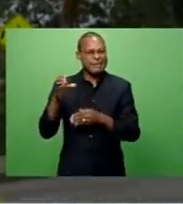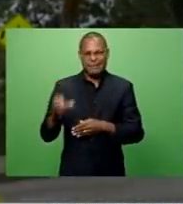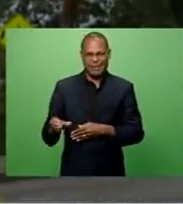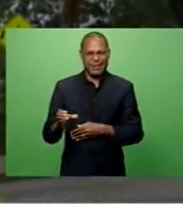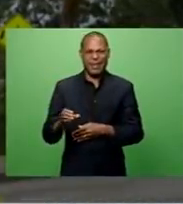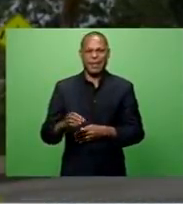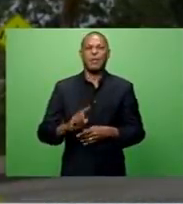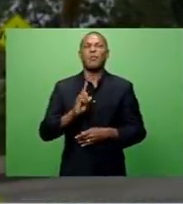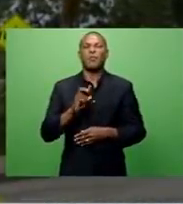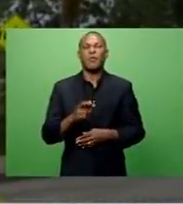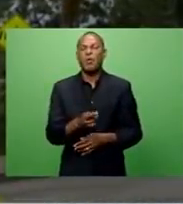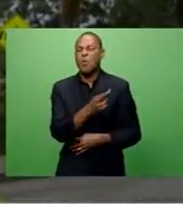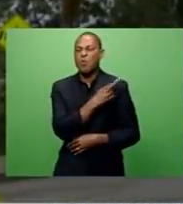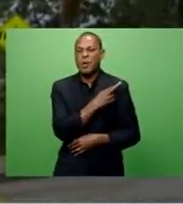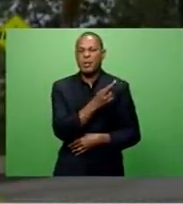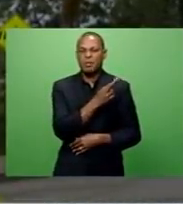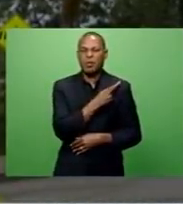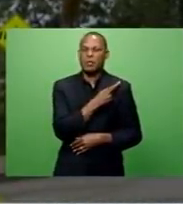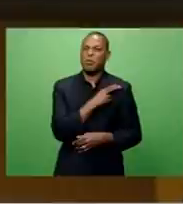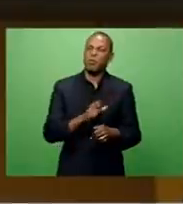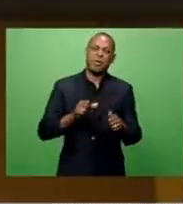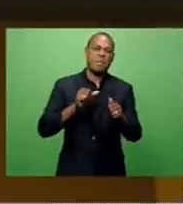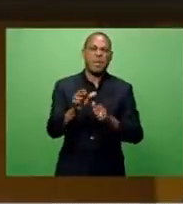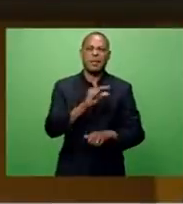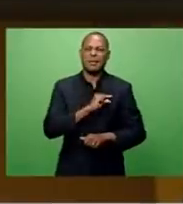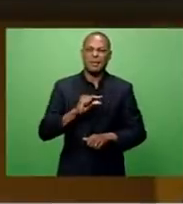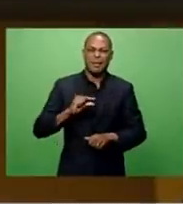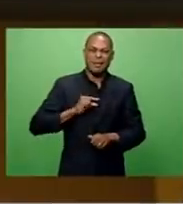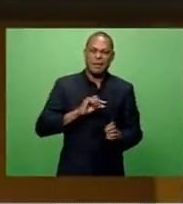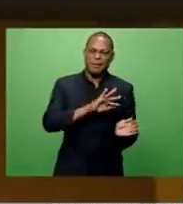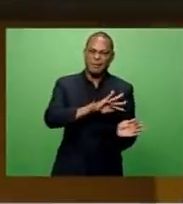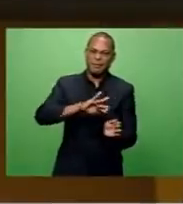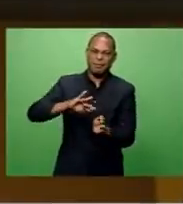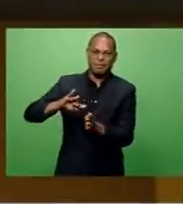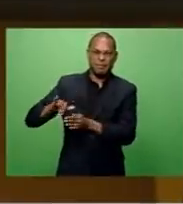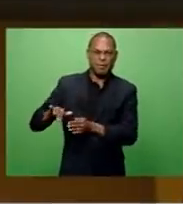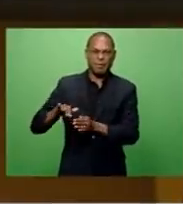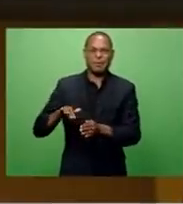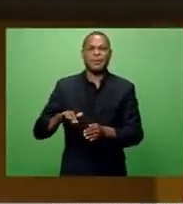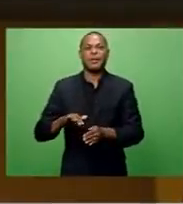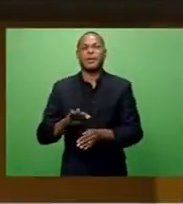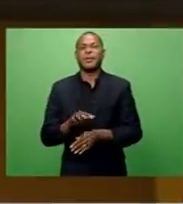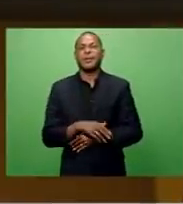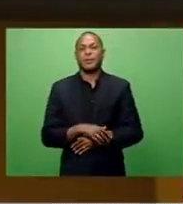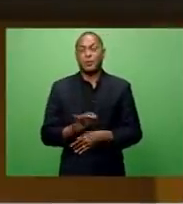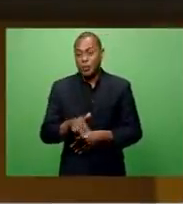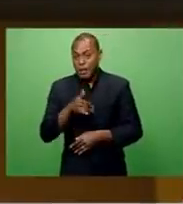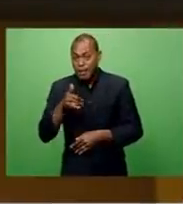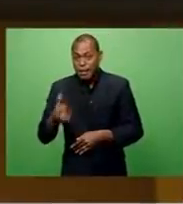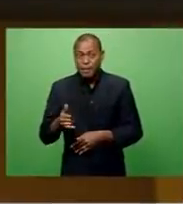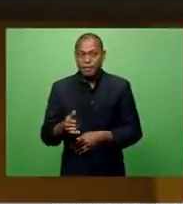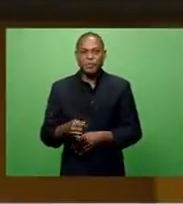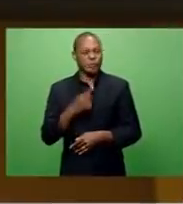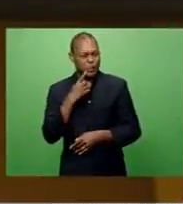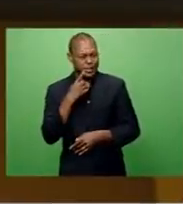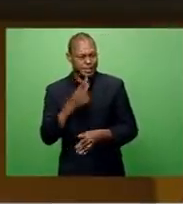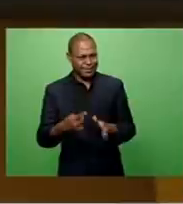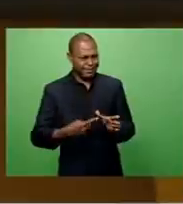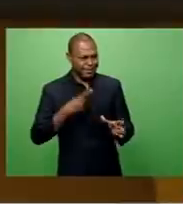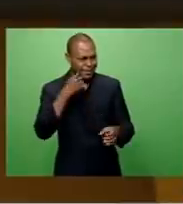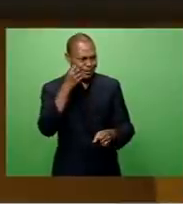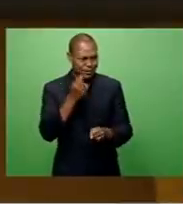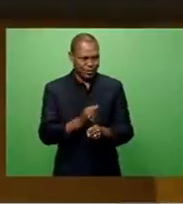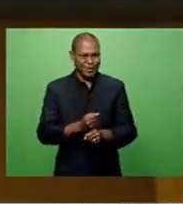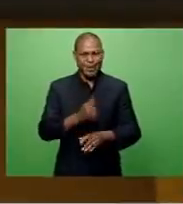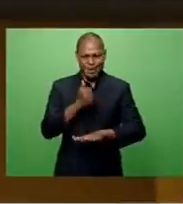the university, with some of the best minds and most respected academics leaving. Sayed Kayum stresses that government maintains